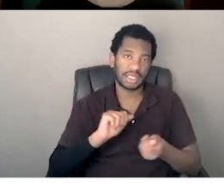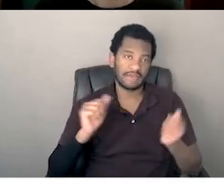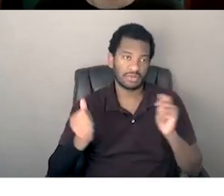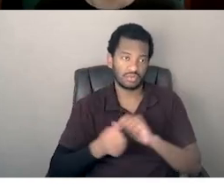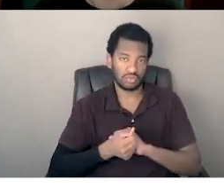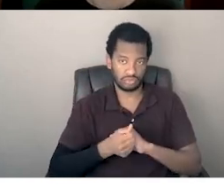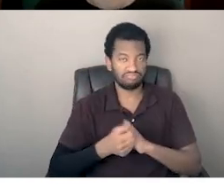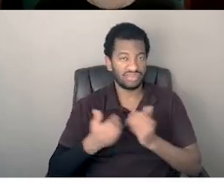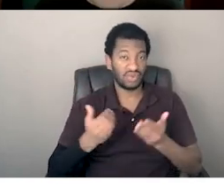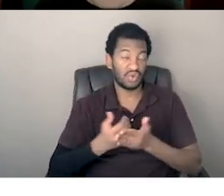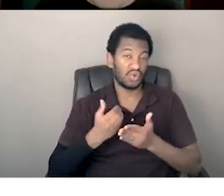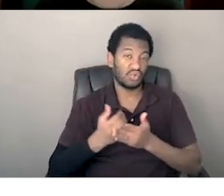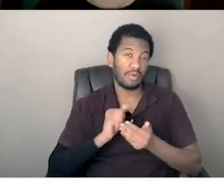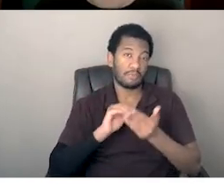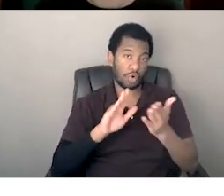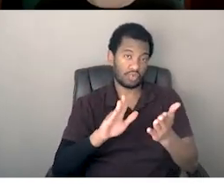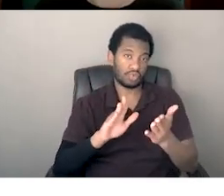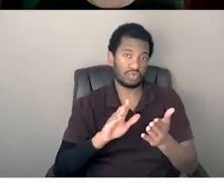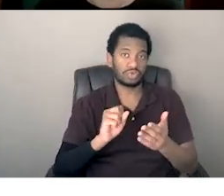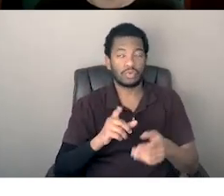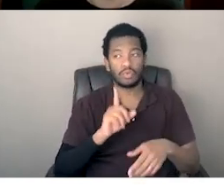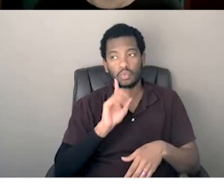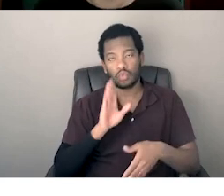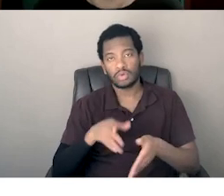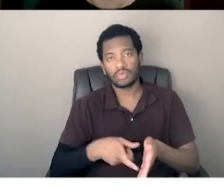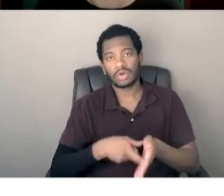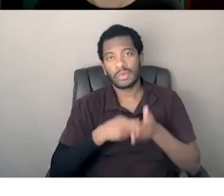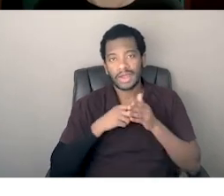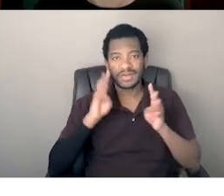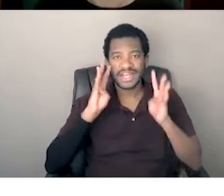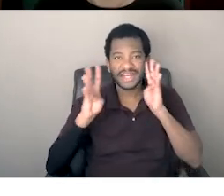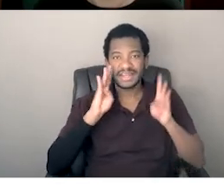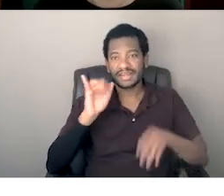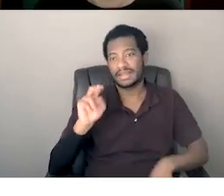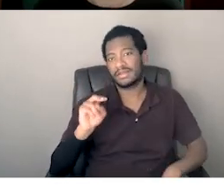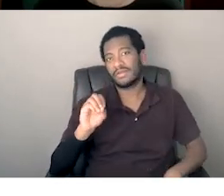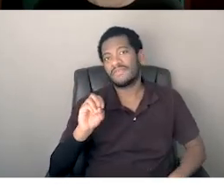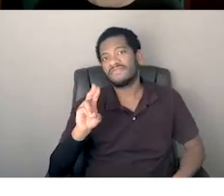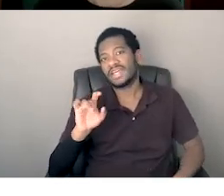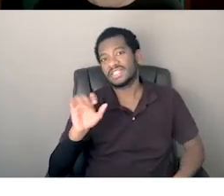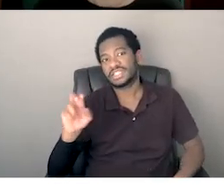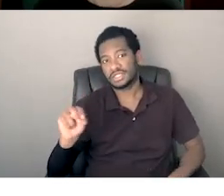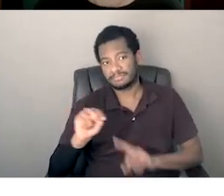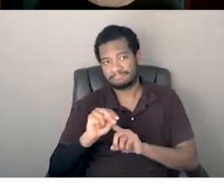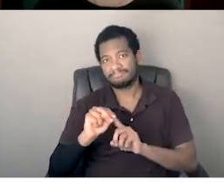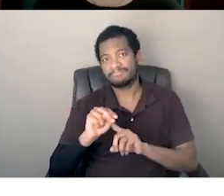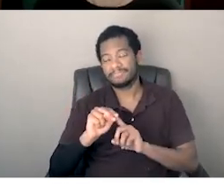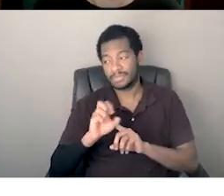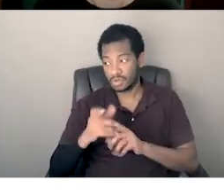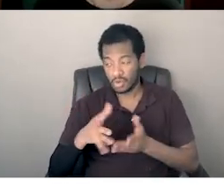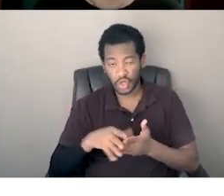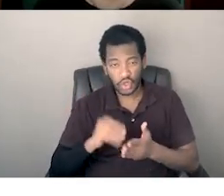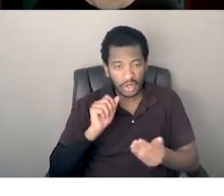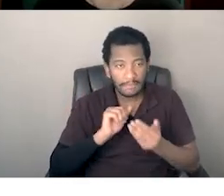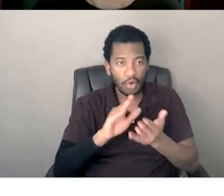involve innovation. So there needs to be space for innovating and a learning approach, space for people to support